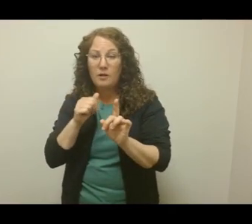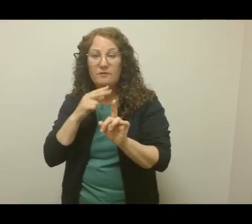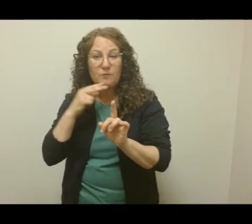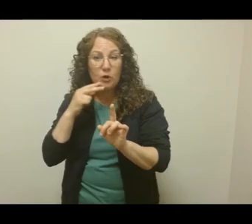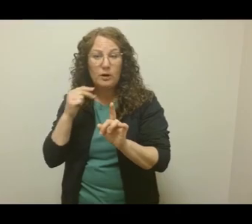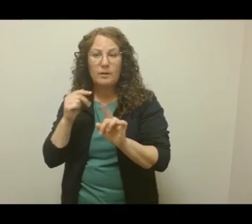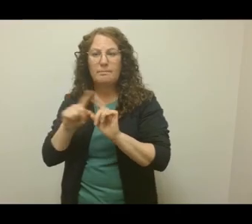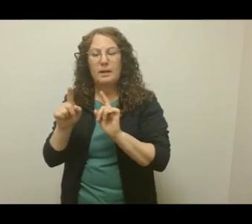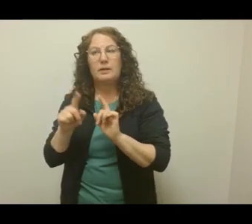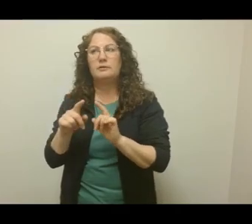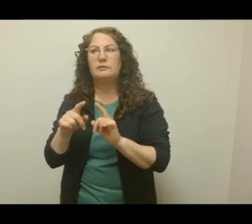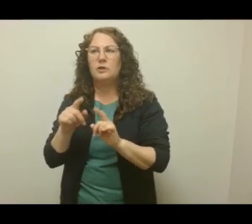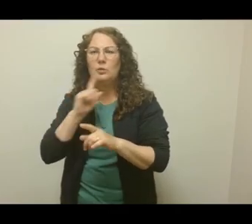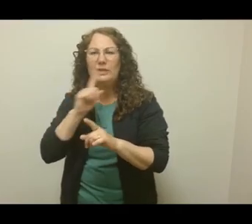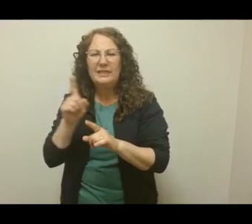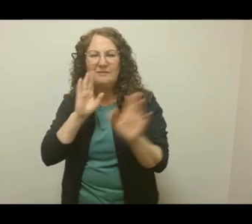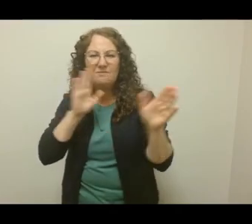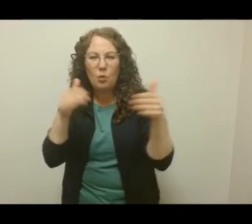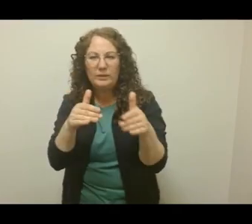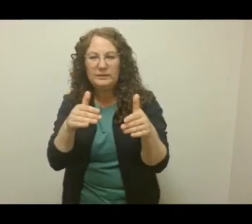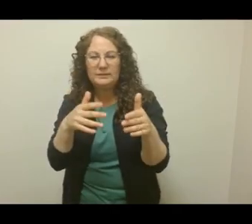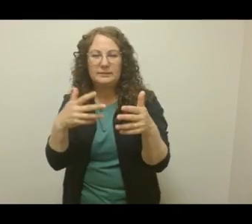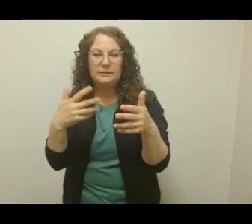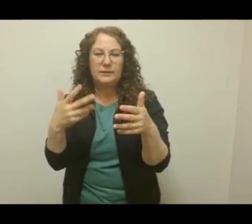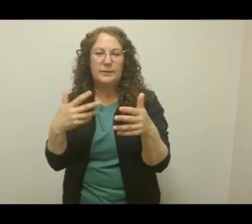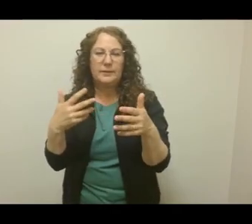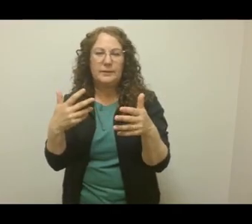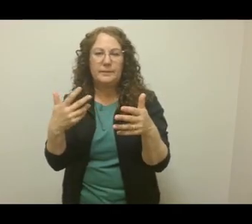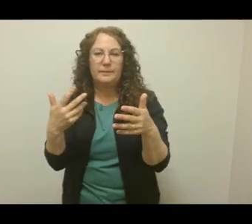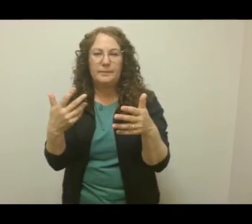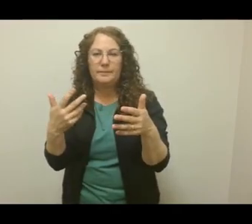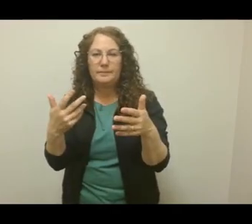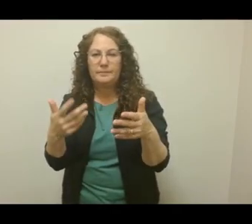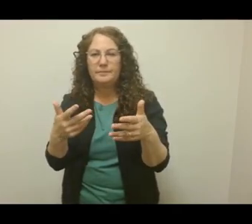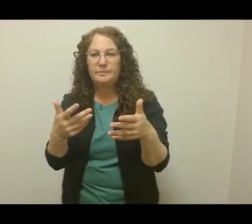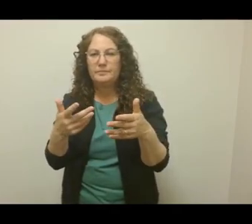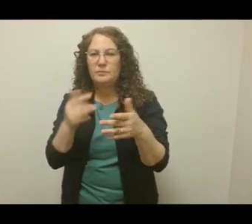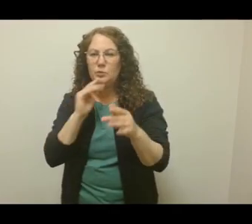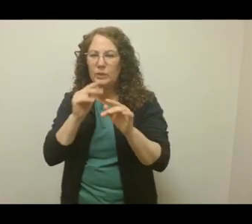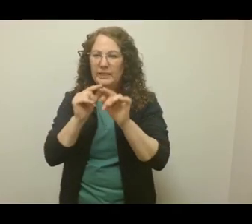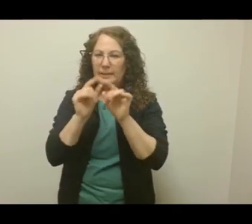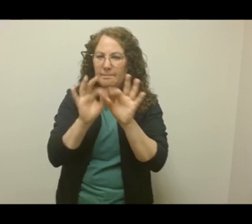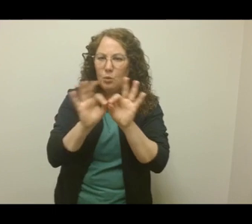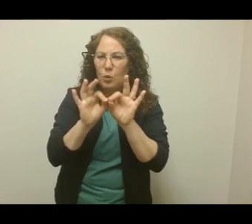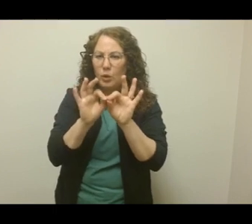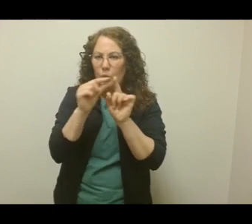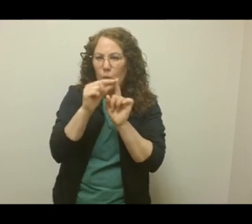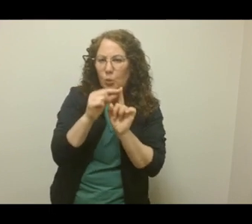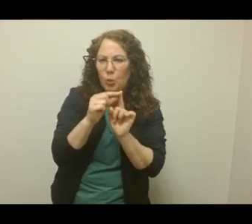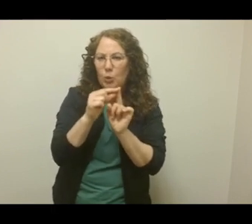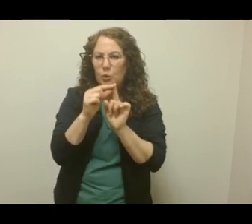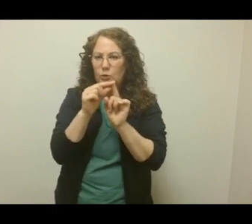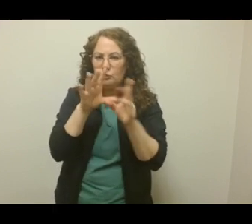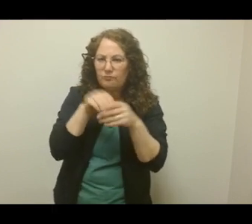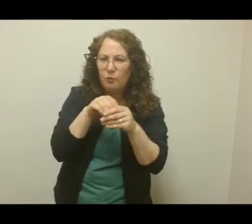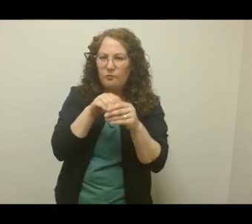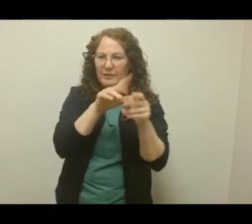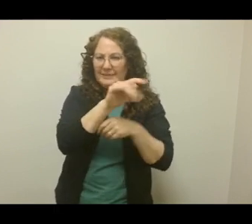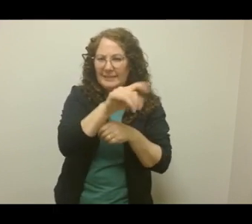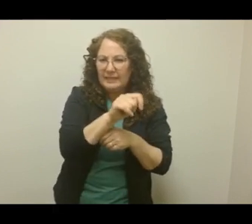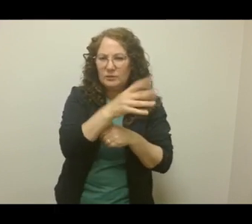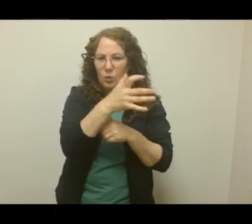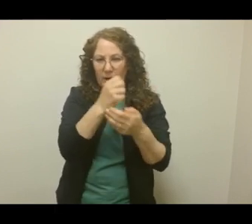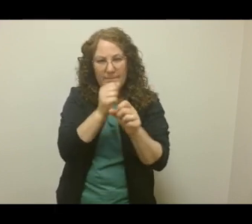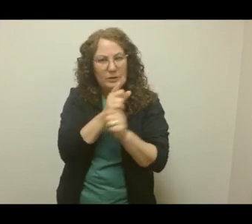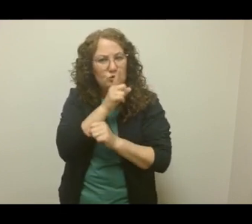Only really focus on the key terms or key vocabulary within the text that you want to make sure